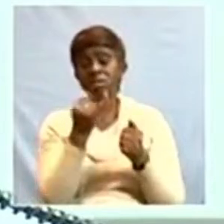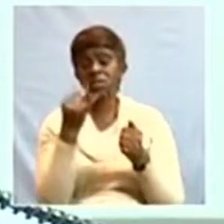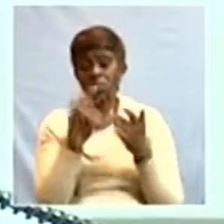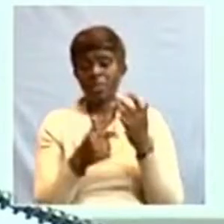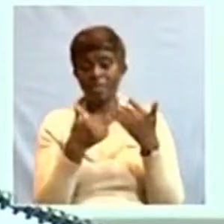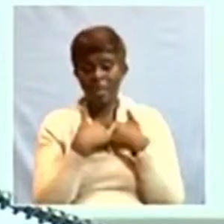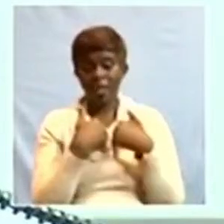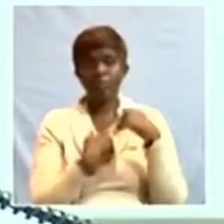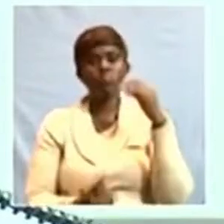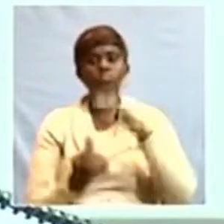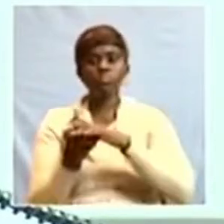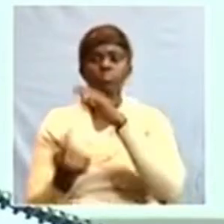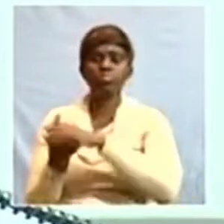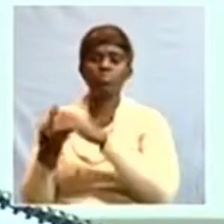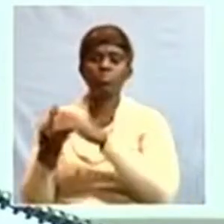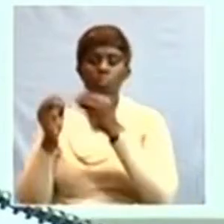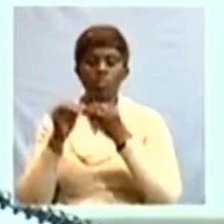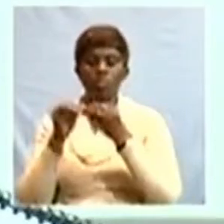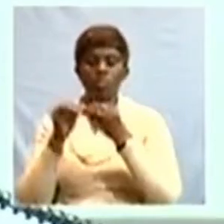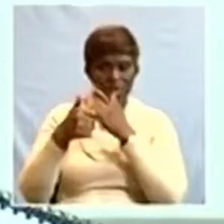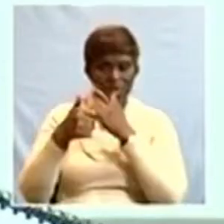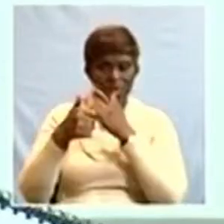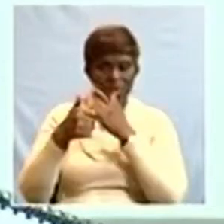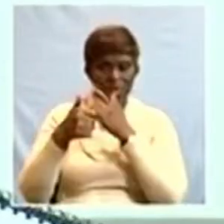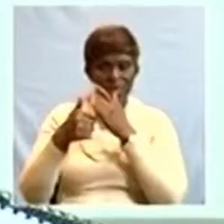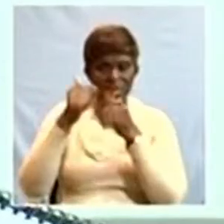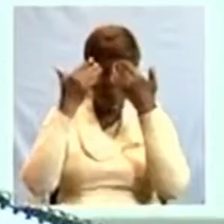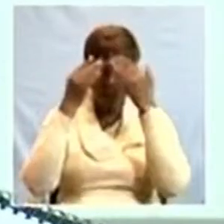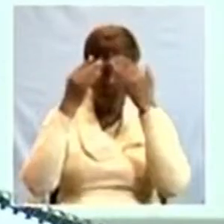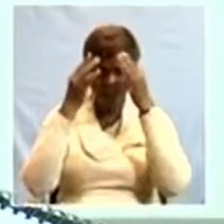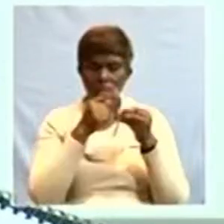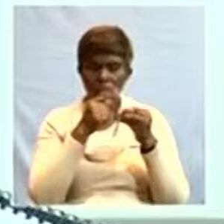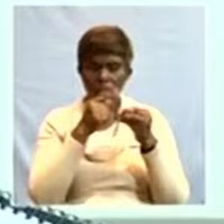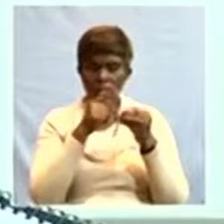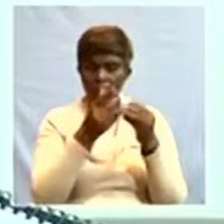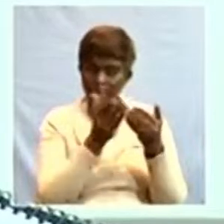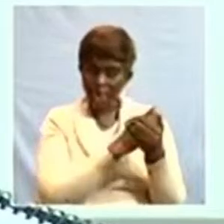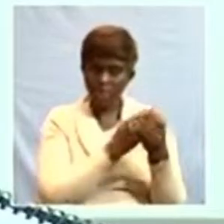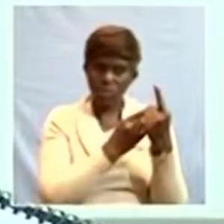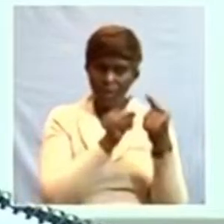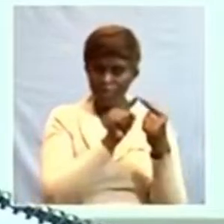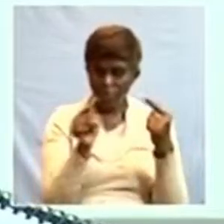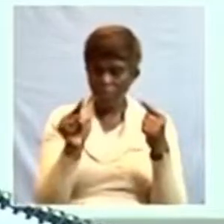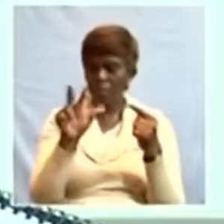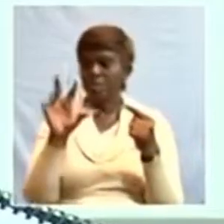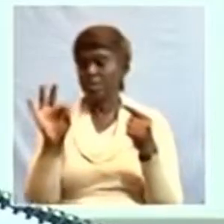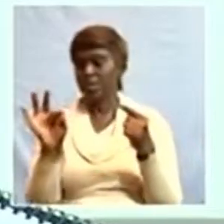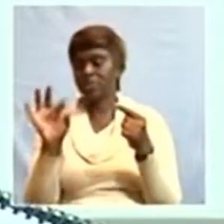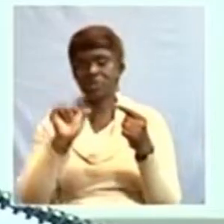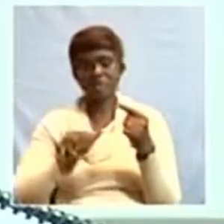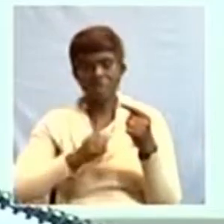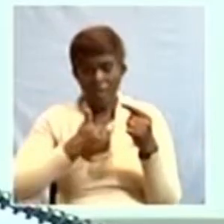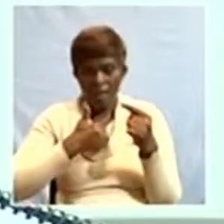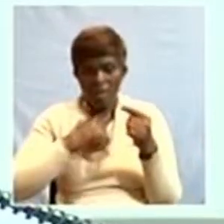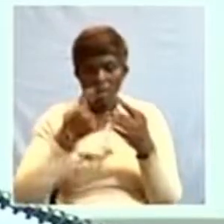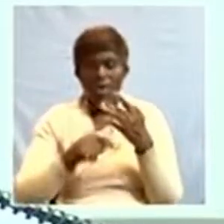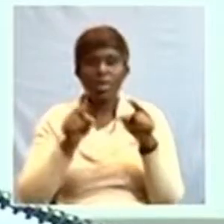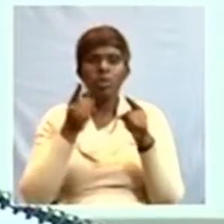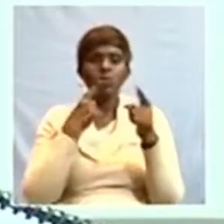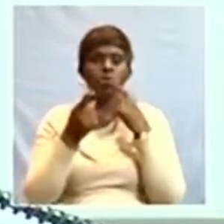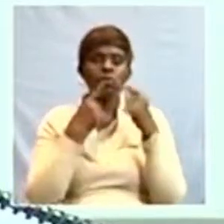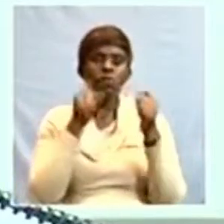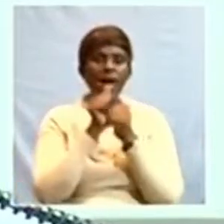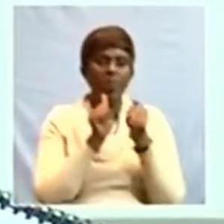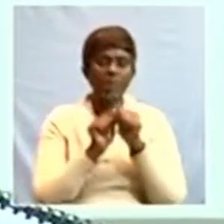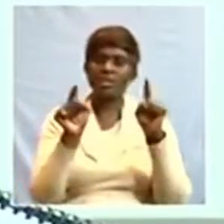have been arising. Because as you rightly put it, you can go from page 1 to page 39, and we're basically going to be talking about